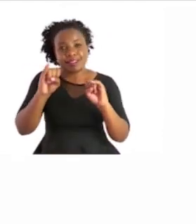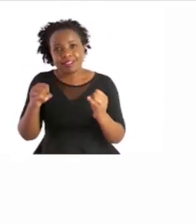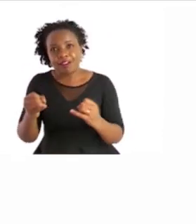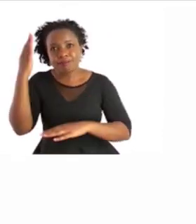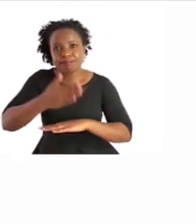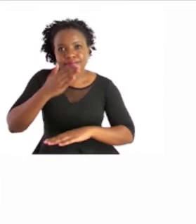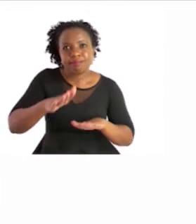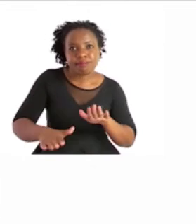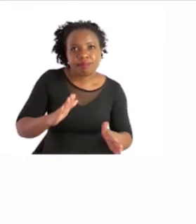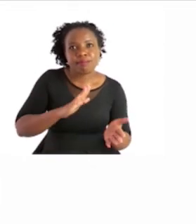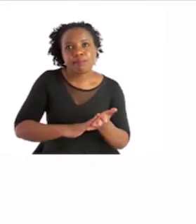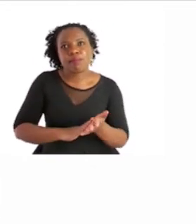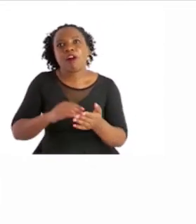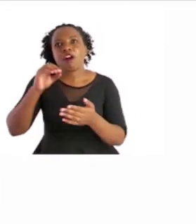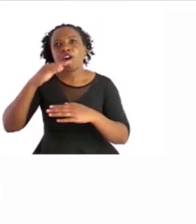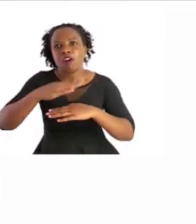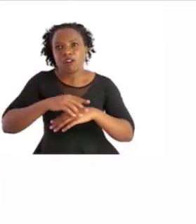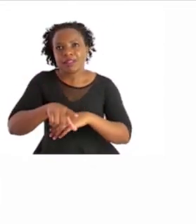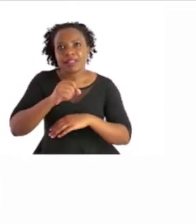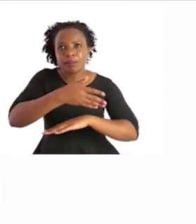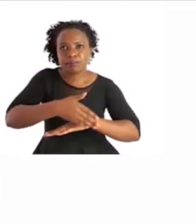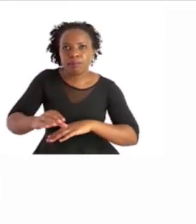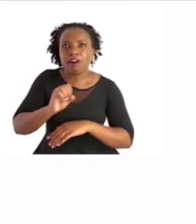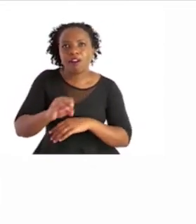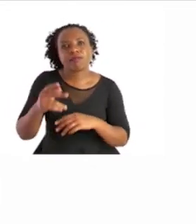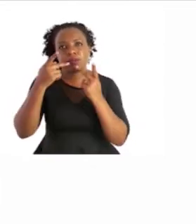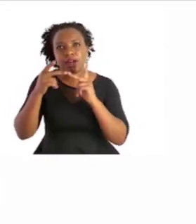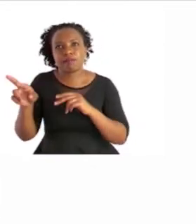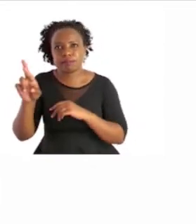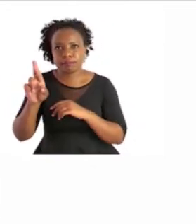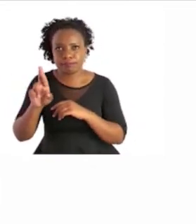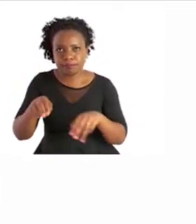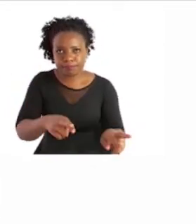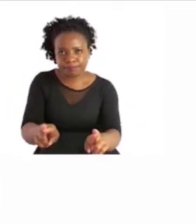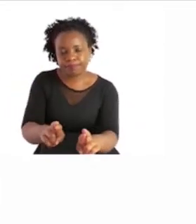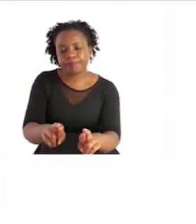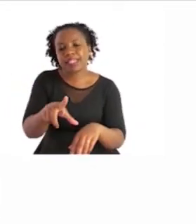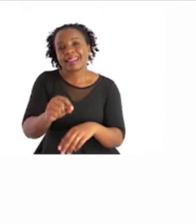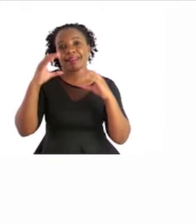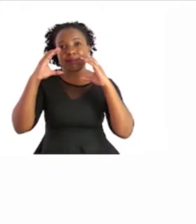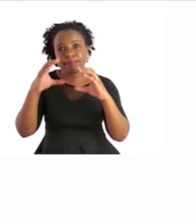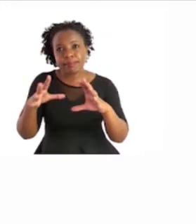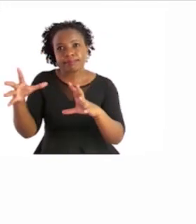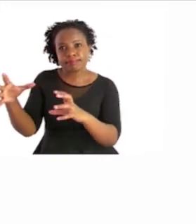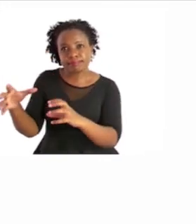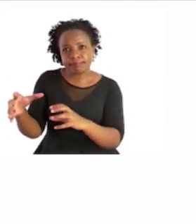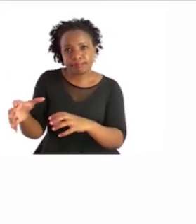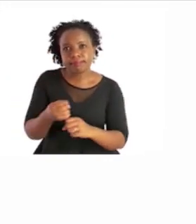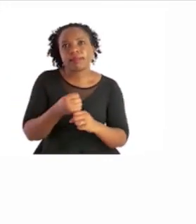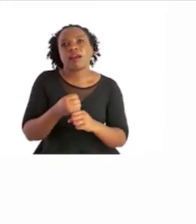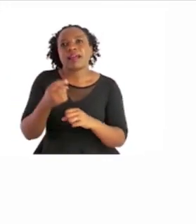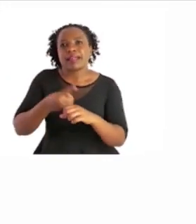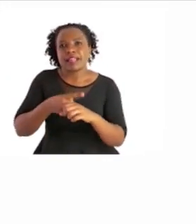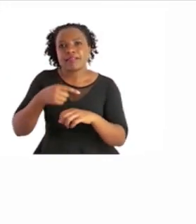the Okavango River. The bus collects him each Monday and takes him to